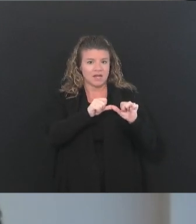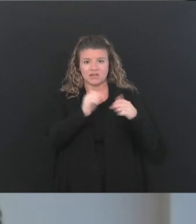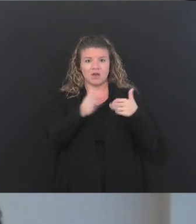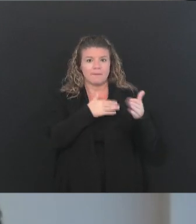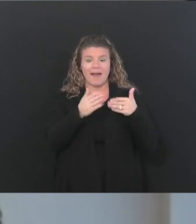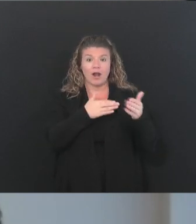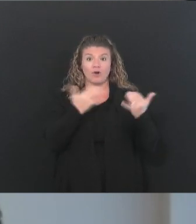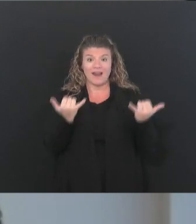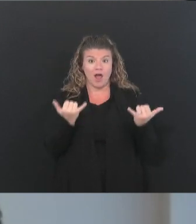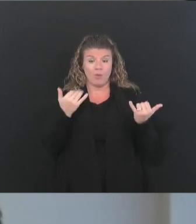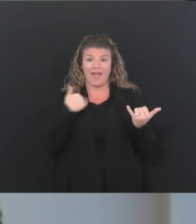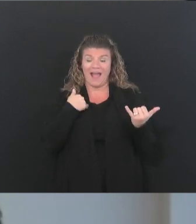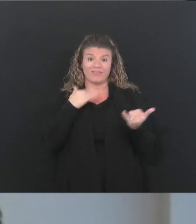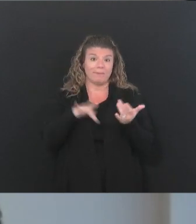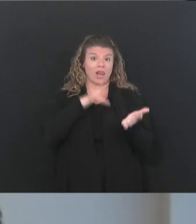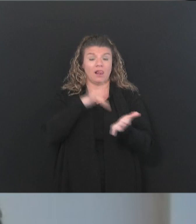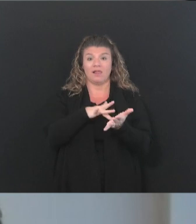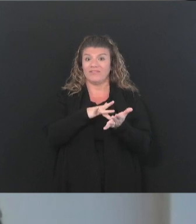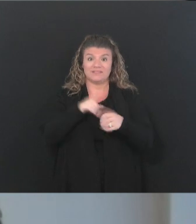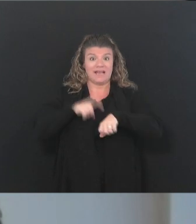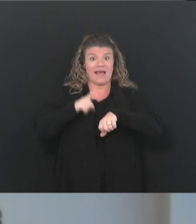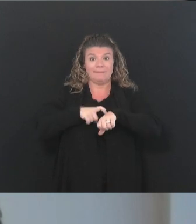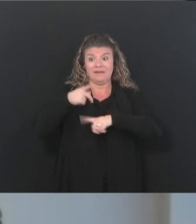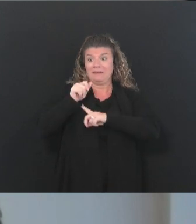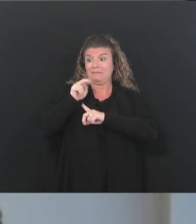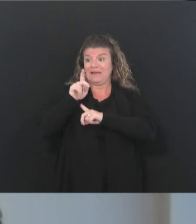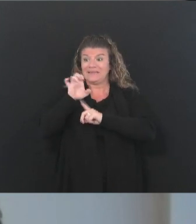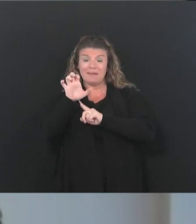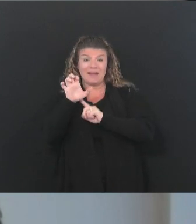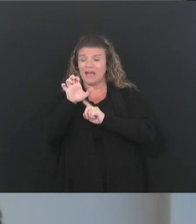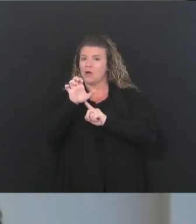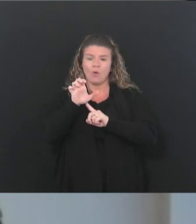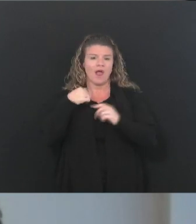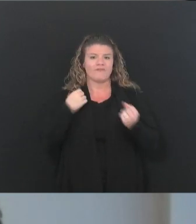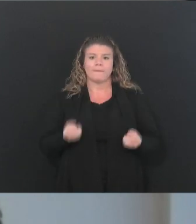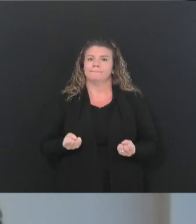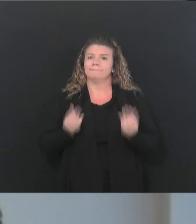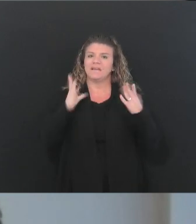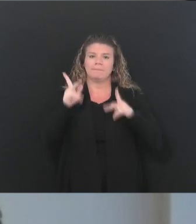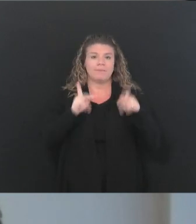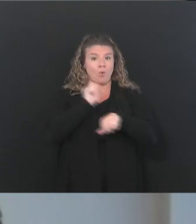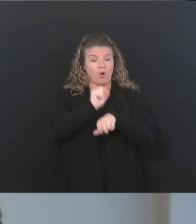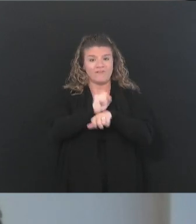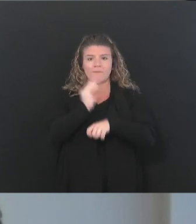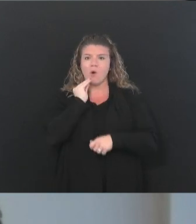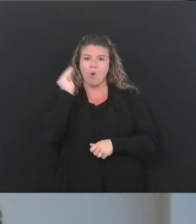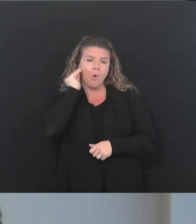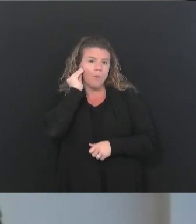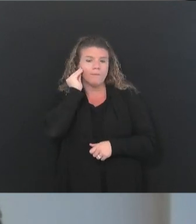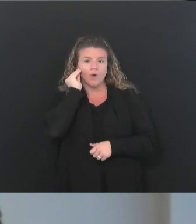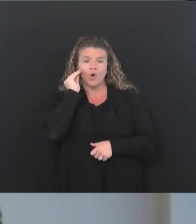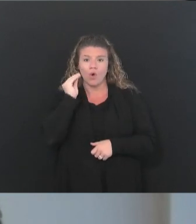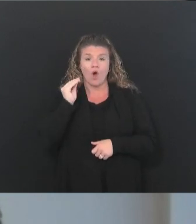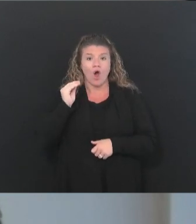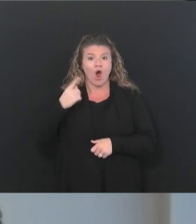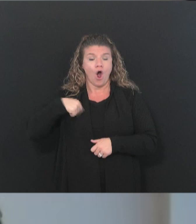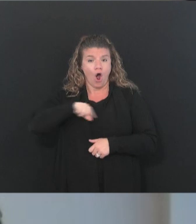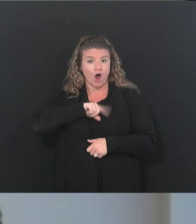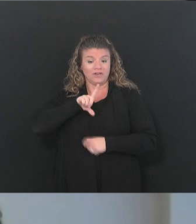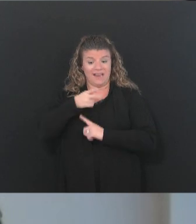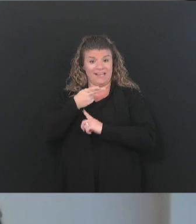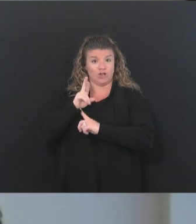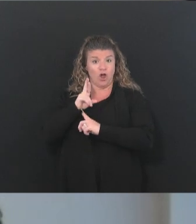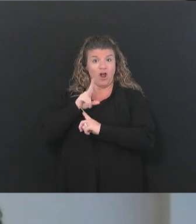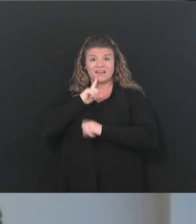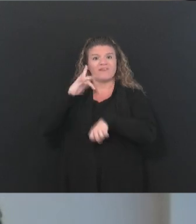of a pandemic, we have our folks working from home where possible. We want to be available. We want to